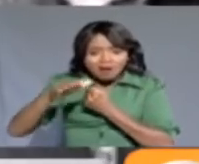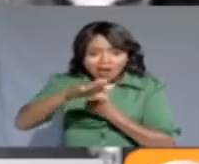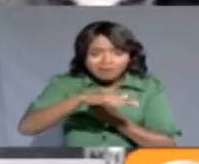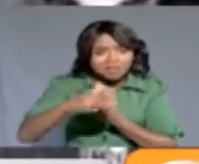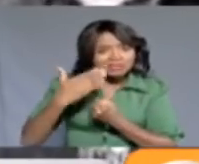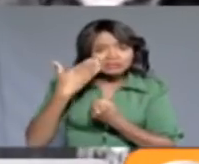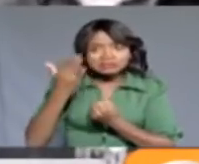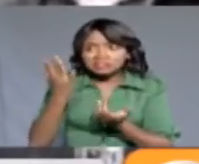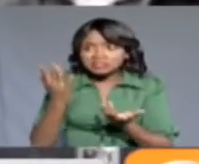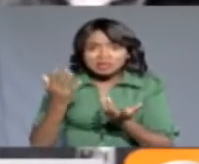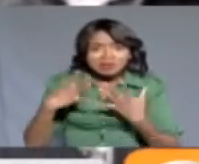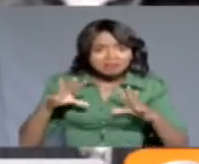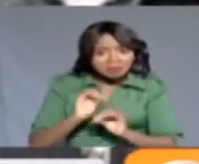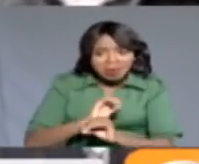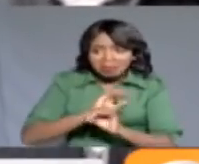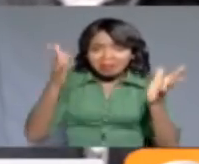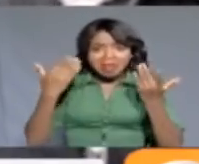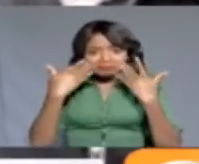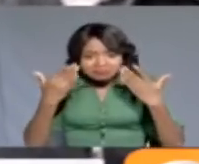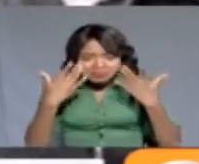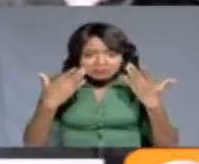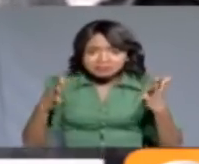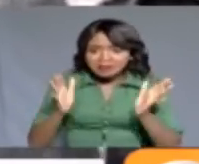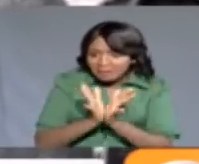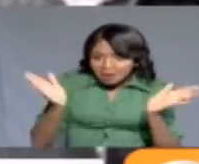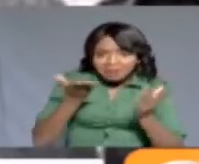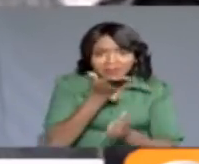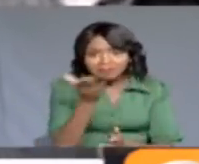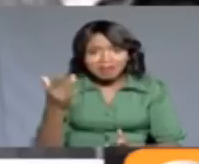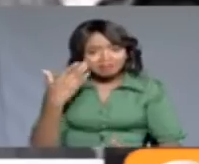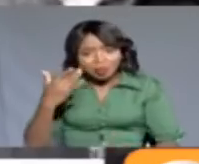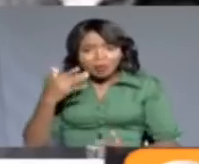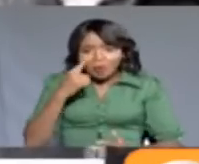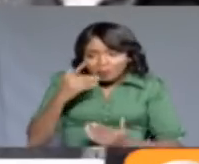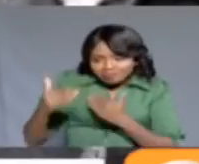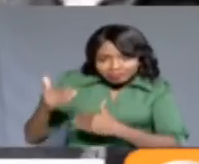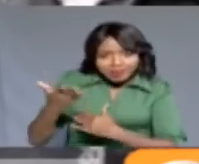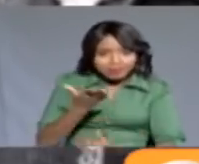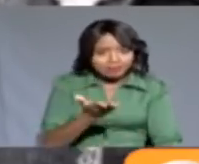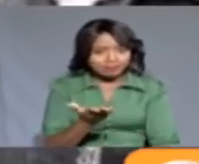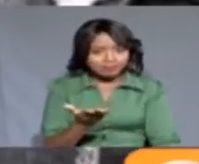mahali tu ambapo ni peupe, panajulikana, kila mtu anaishi karibu na hapo.